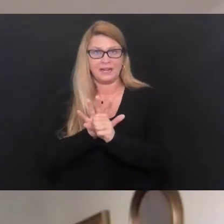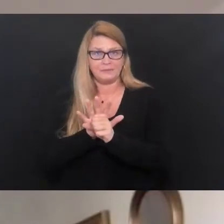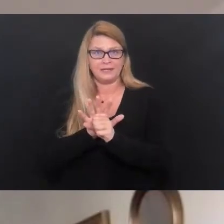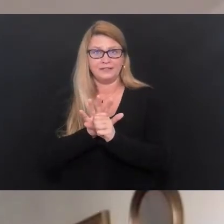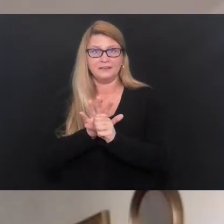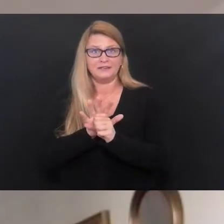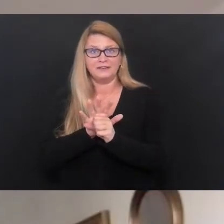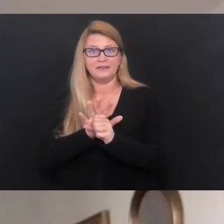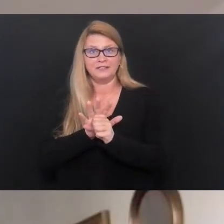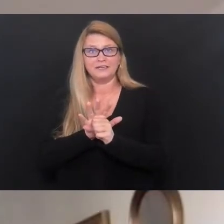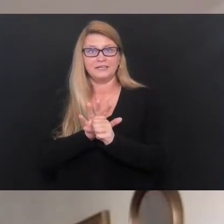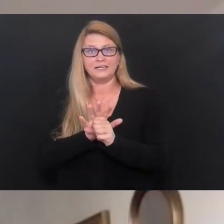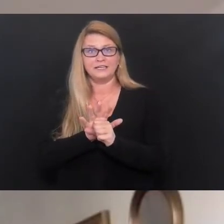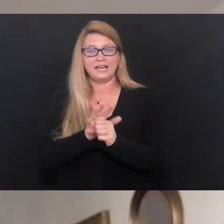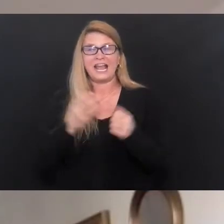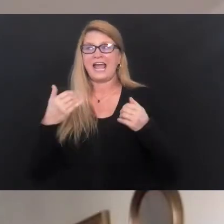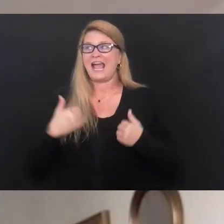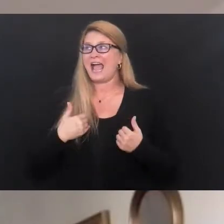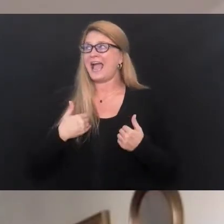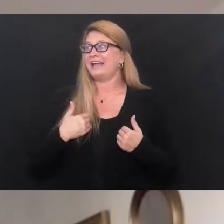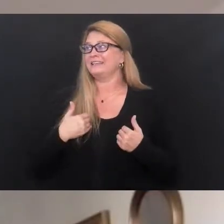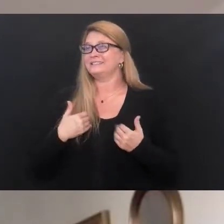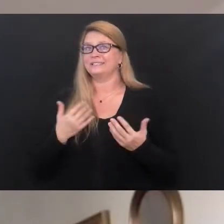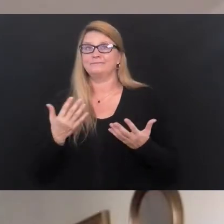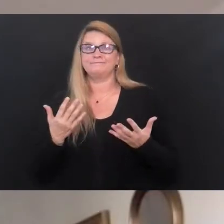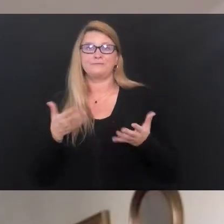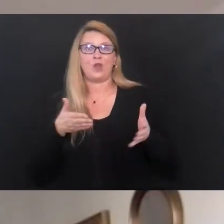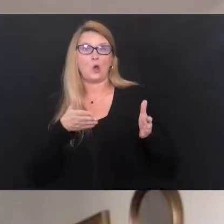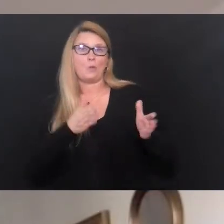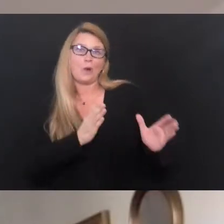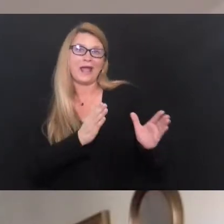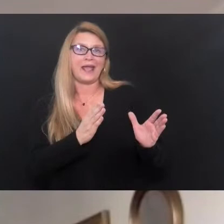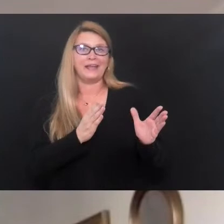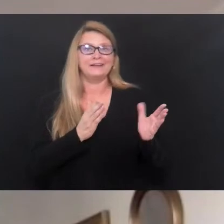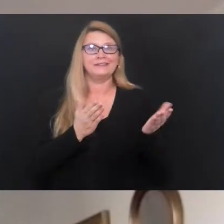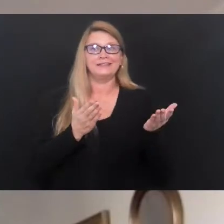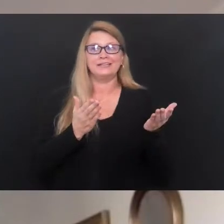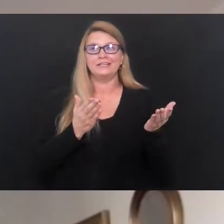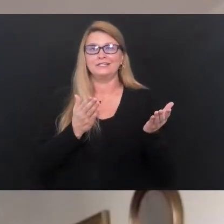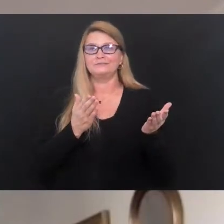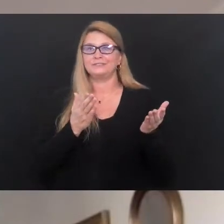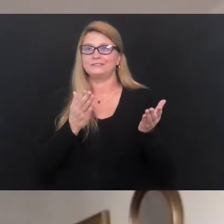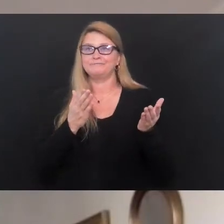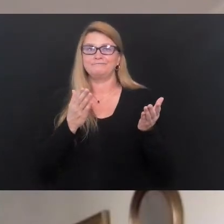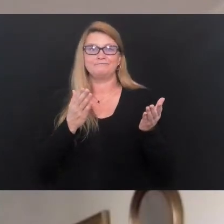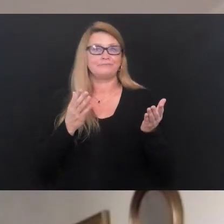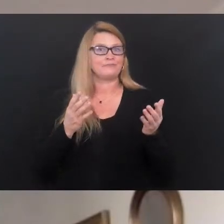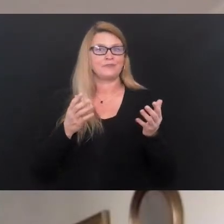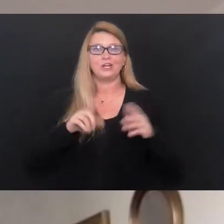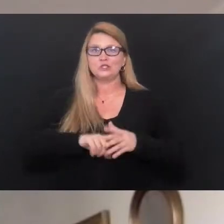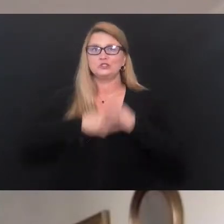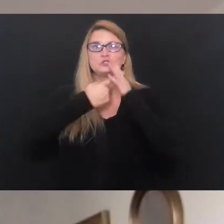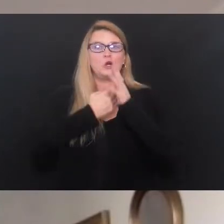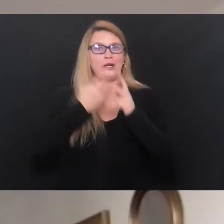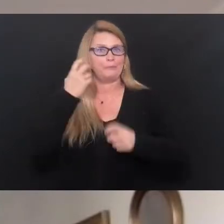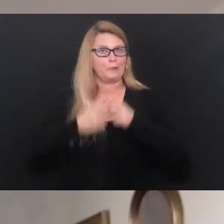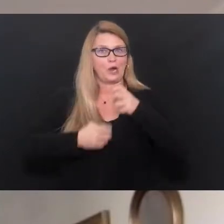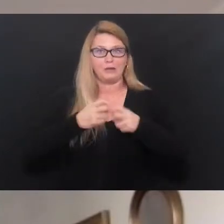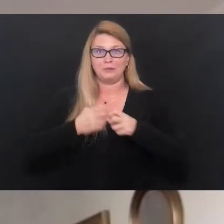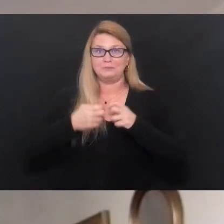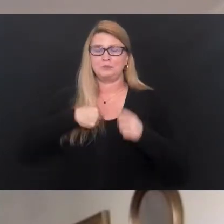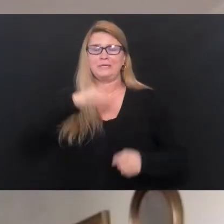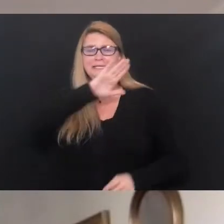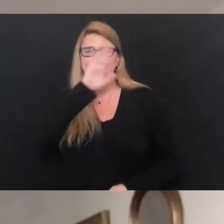very unusual way of unfolding to cause the problems that we would have never